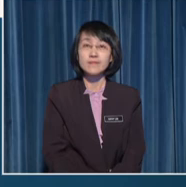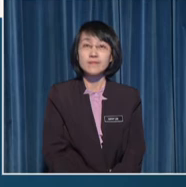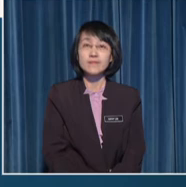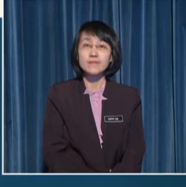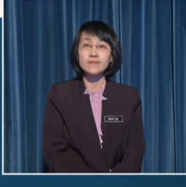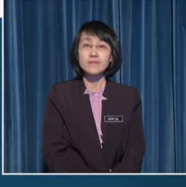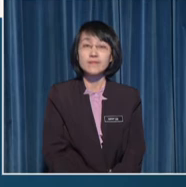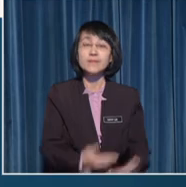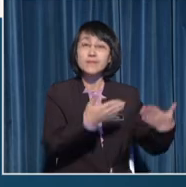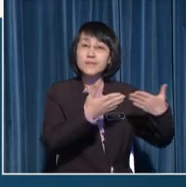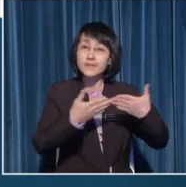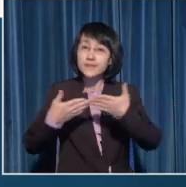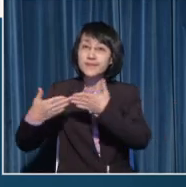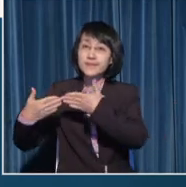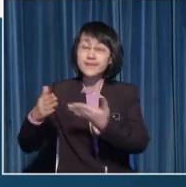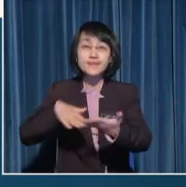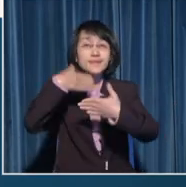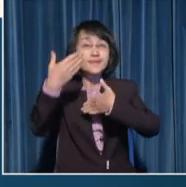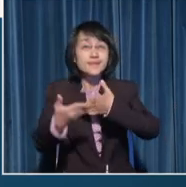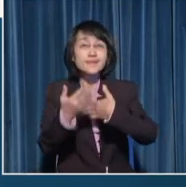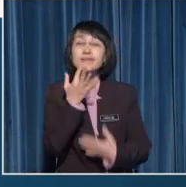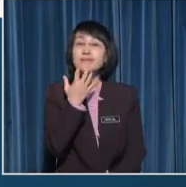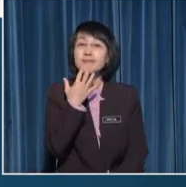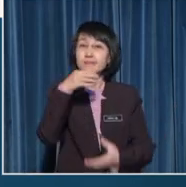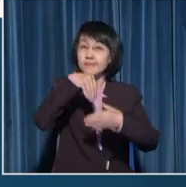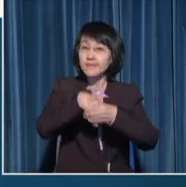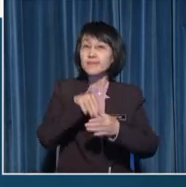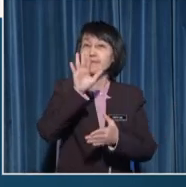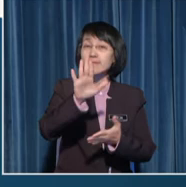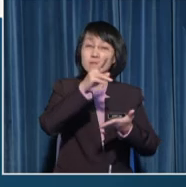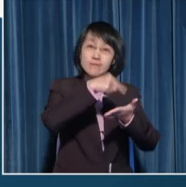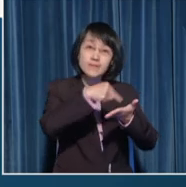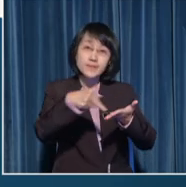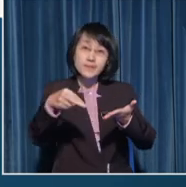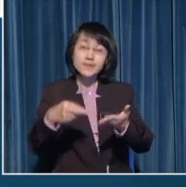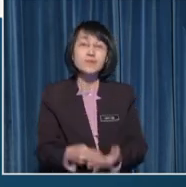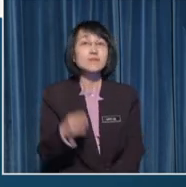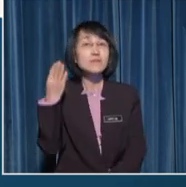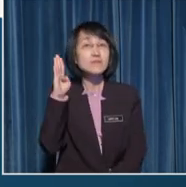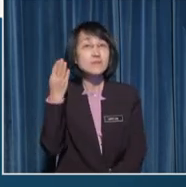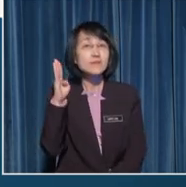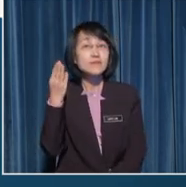Let's continue to the next color in your note. It is blue.